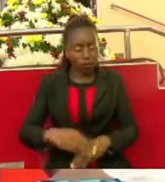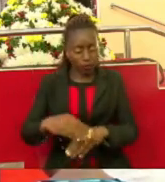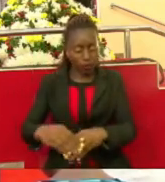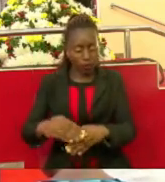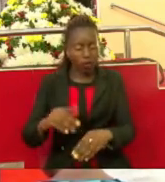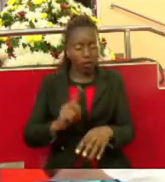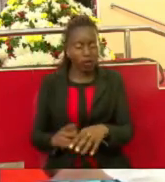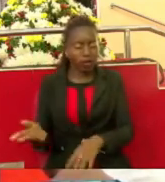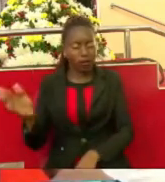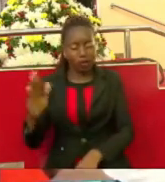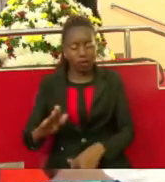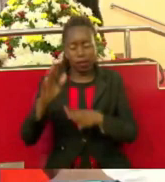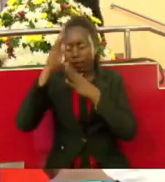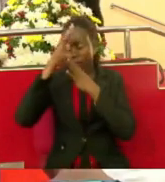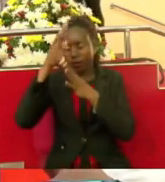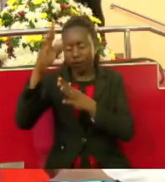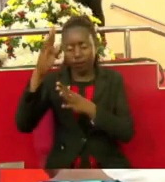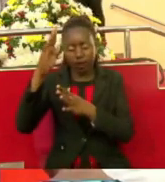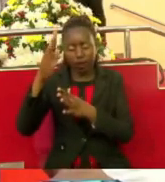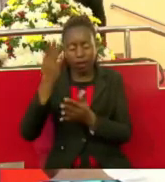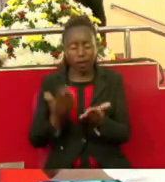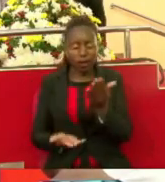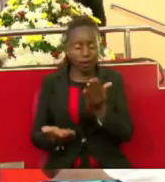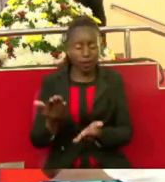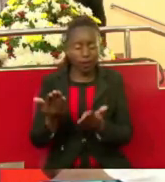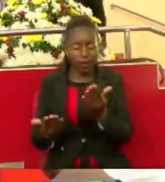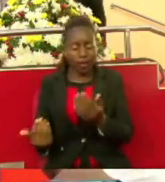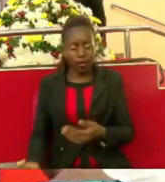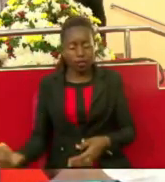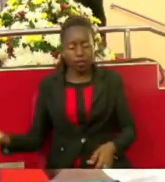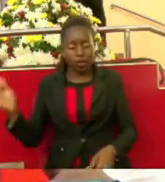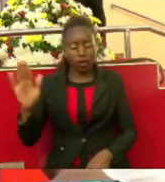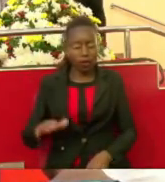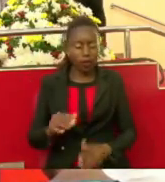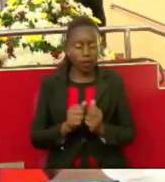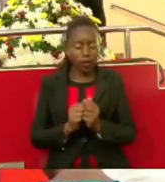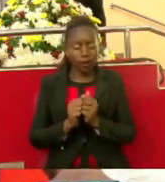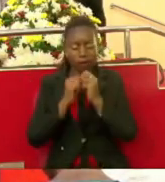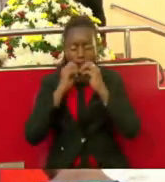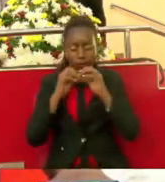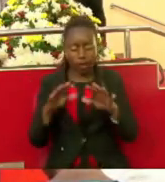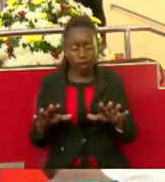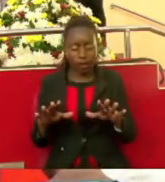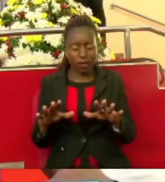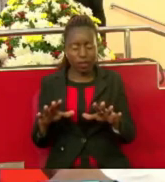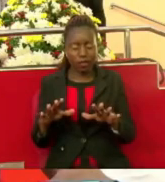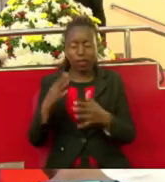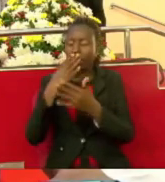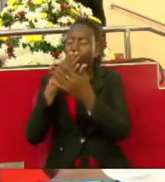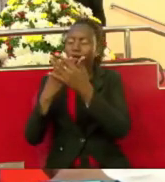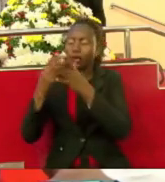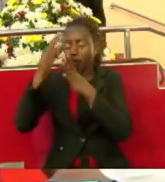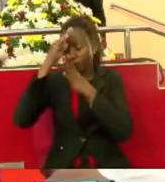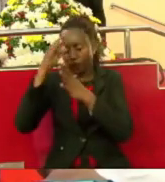our Father, may they come back with blessings, King of Glory. Thank you, Father, for every